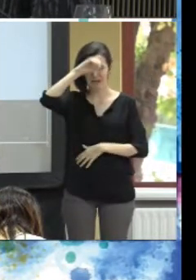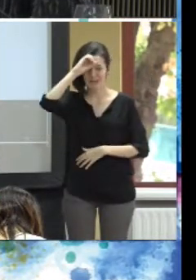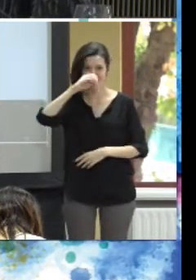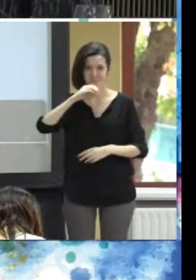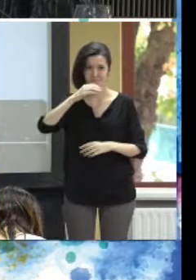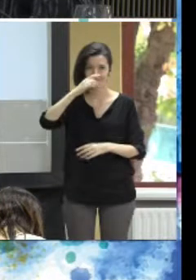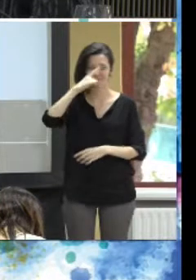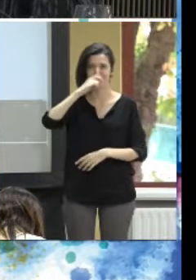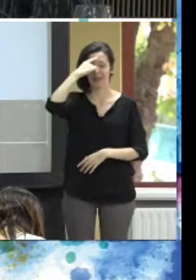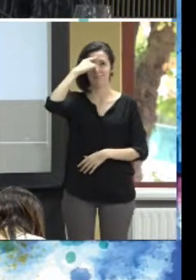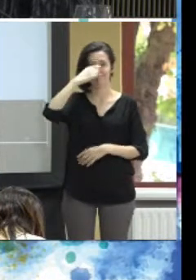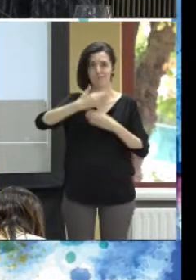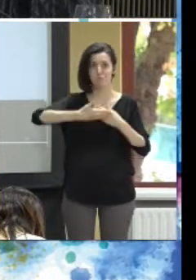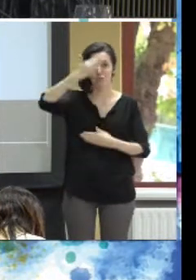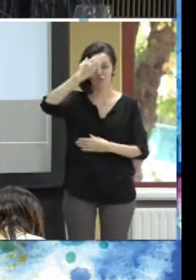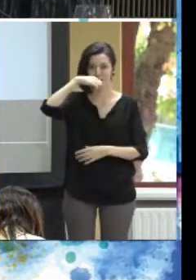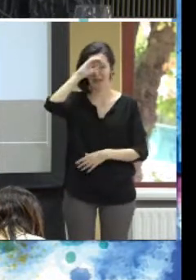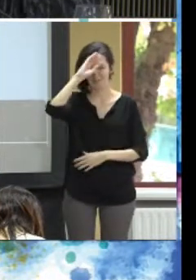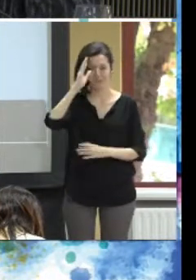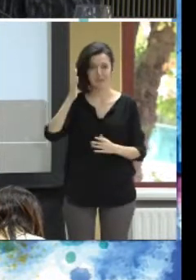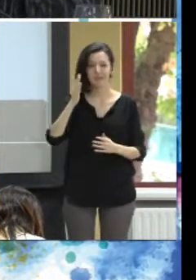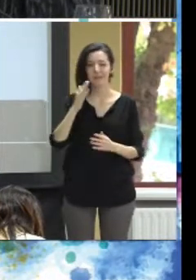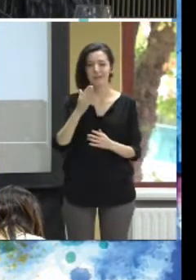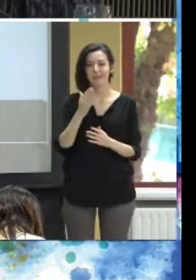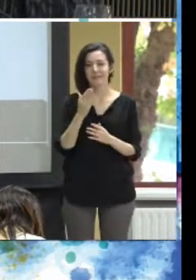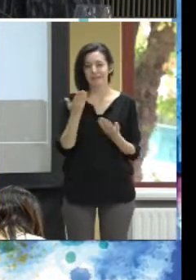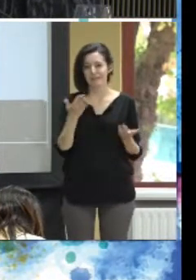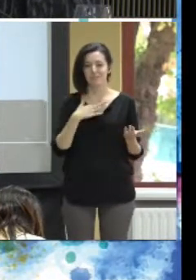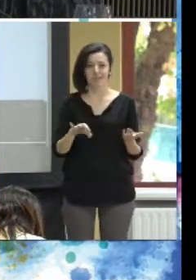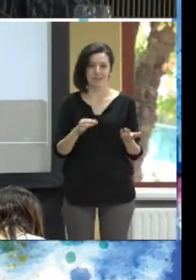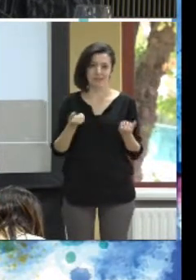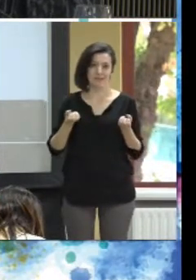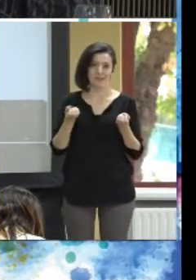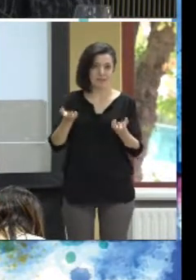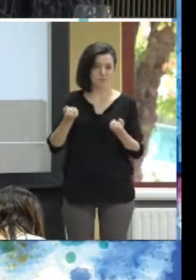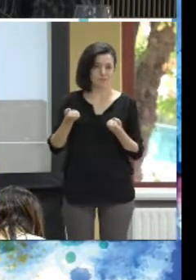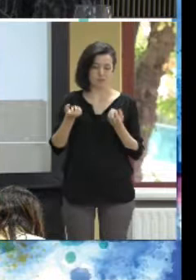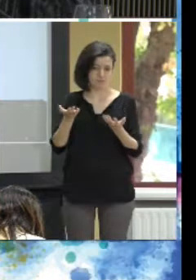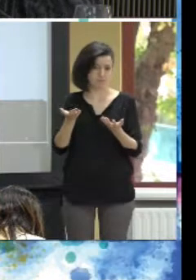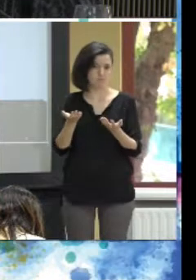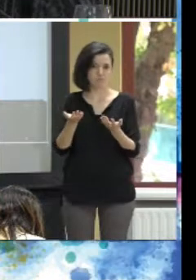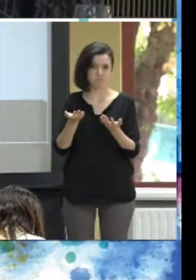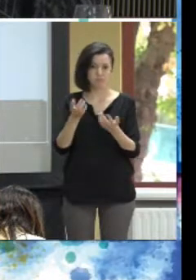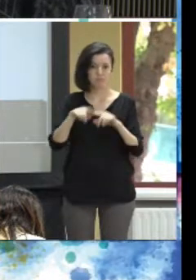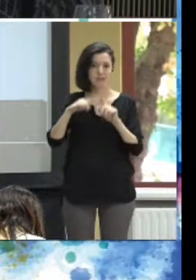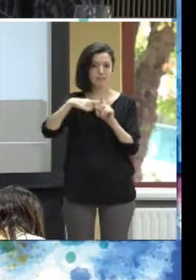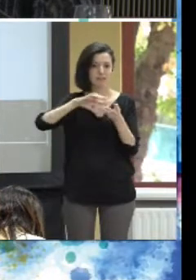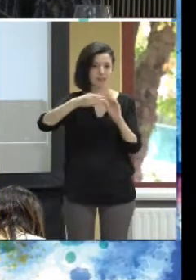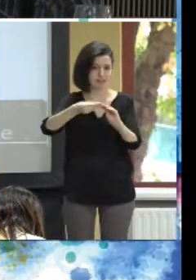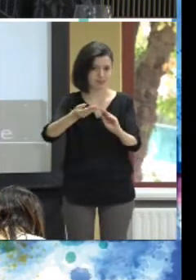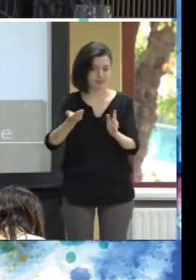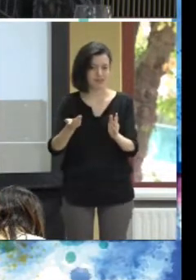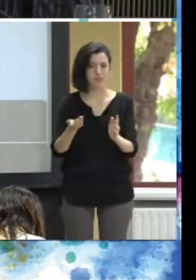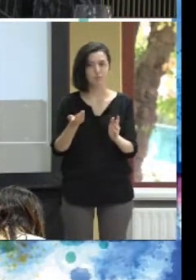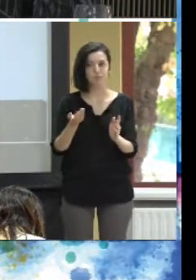at the level which you like it to be. And that's basically what we try to do as an attempt to give